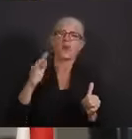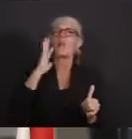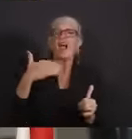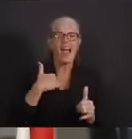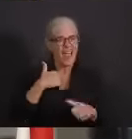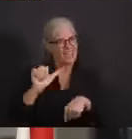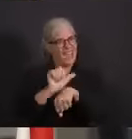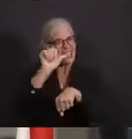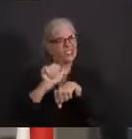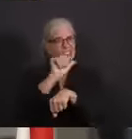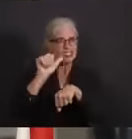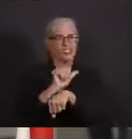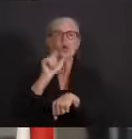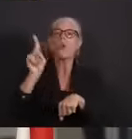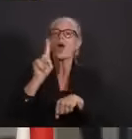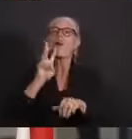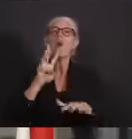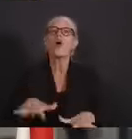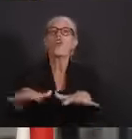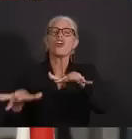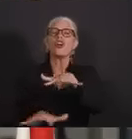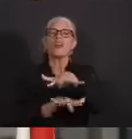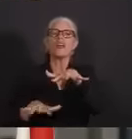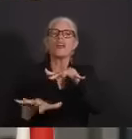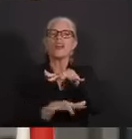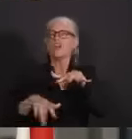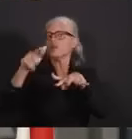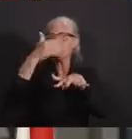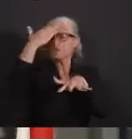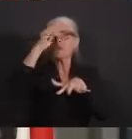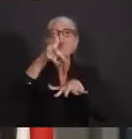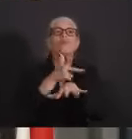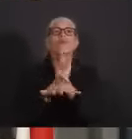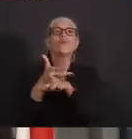in the storm surge and in the flood waters.